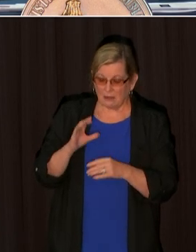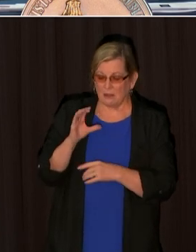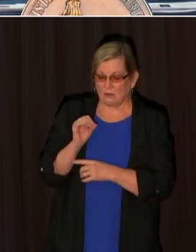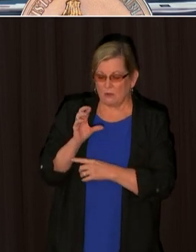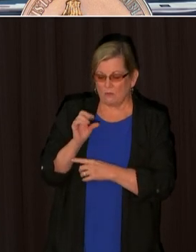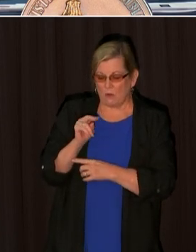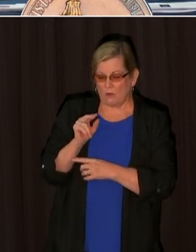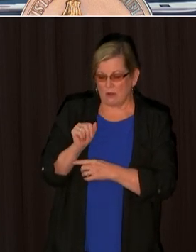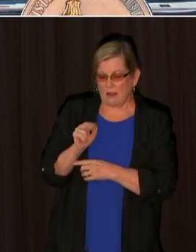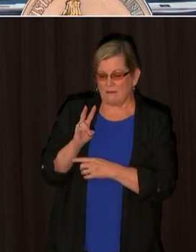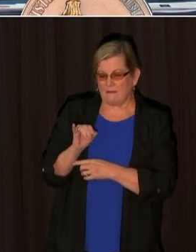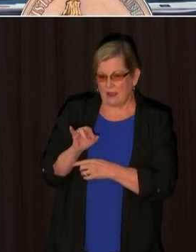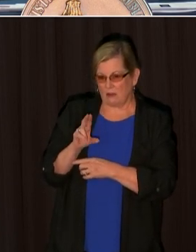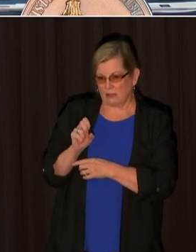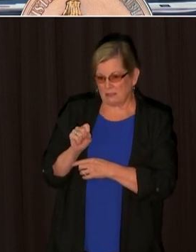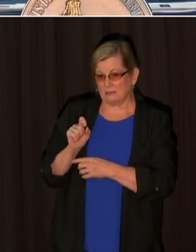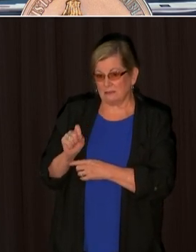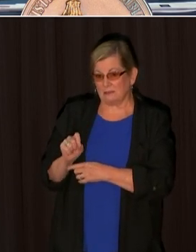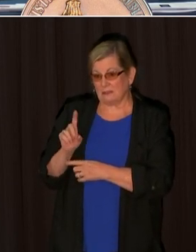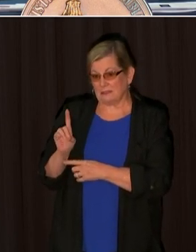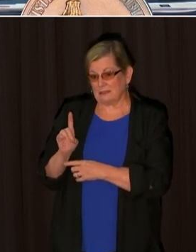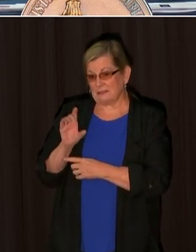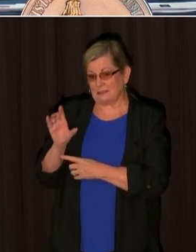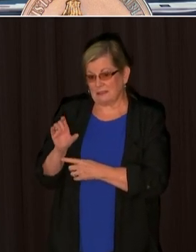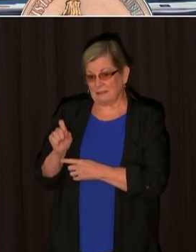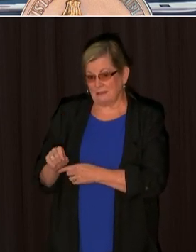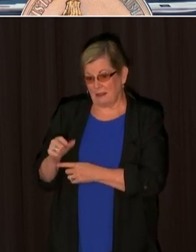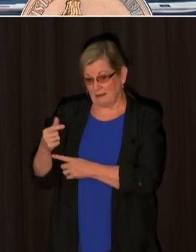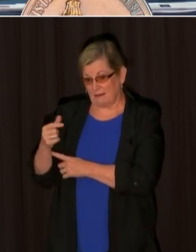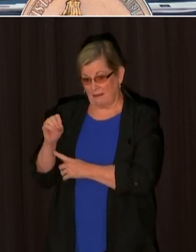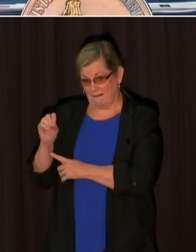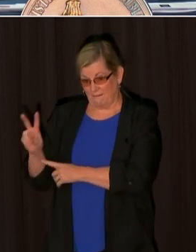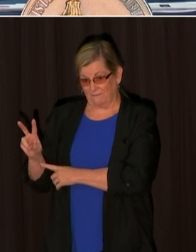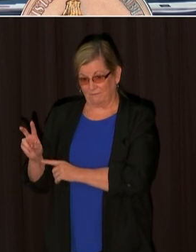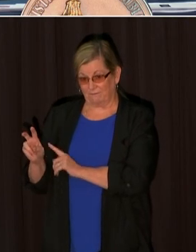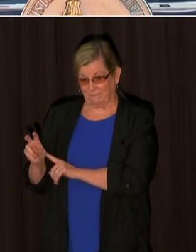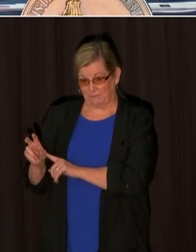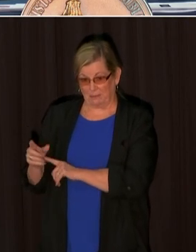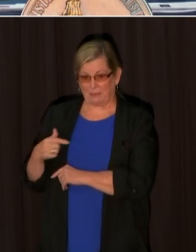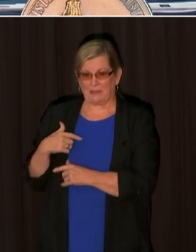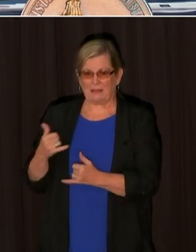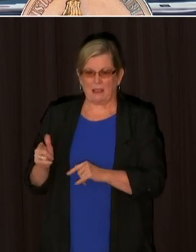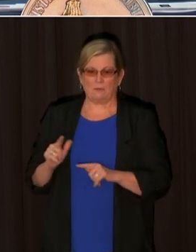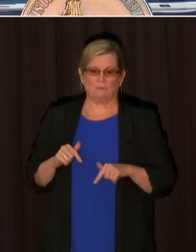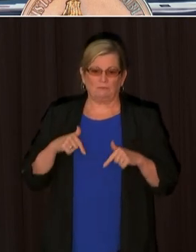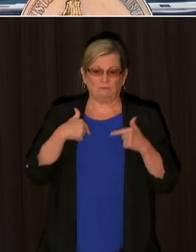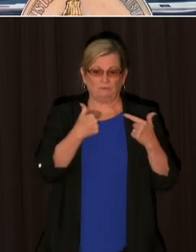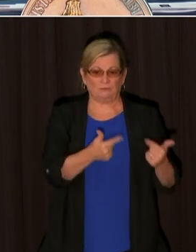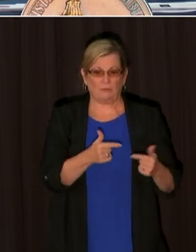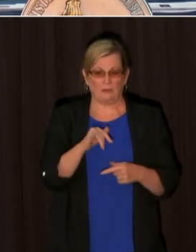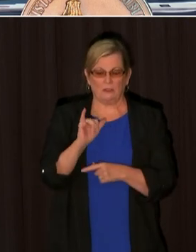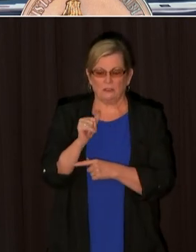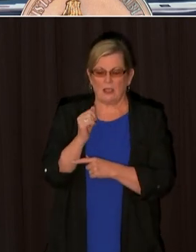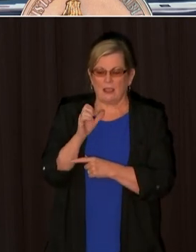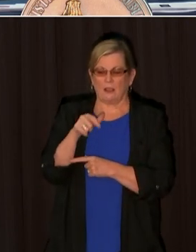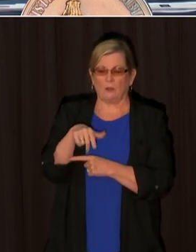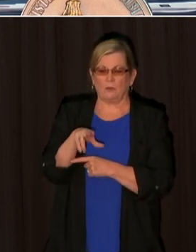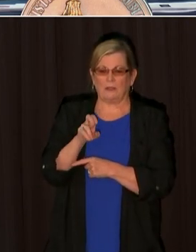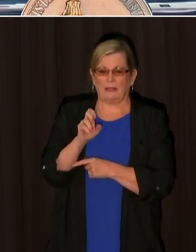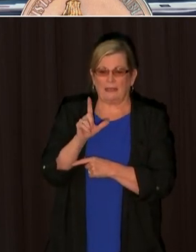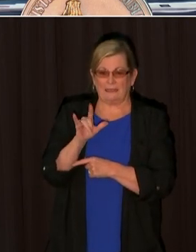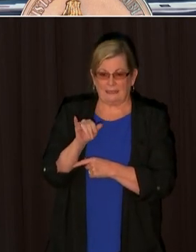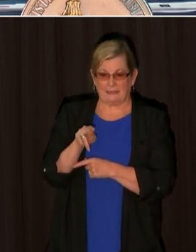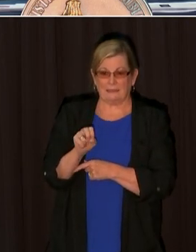coronavirus.dc.gov. So with that, now I'm going to introduce Jacqueline Bowens to talk about the DC Hospital